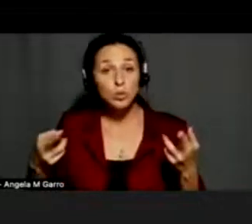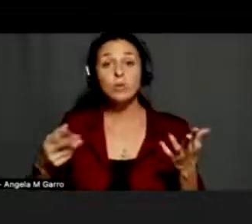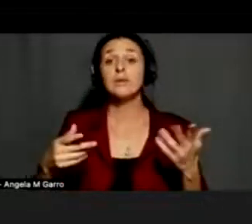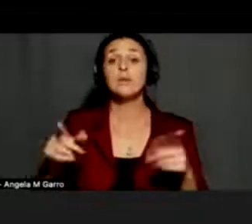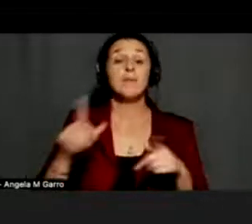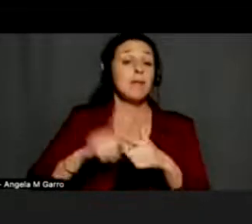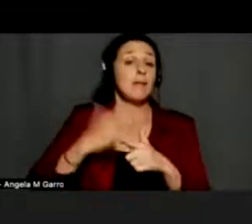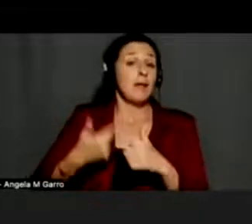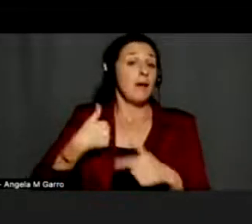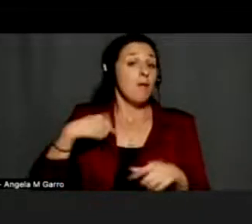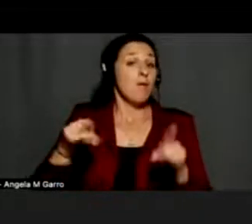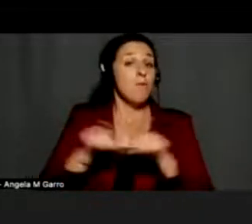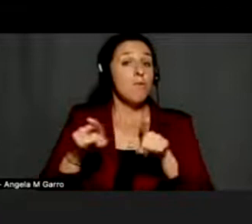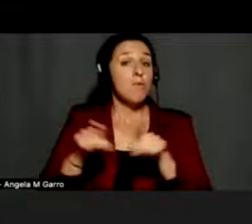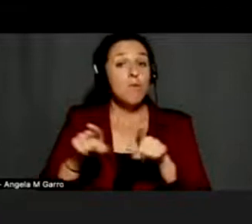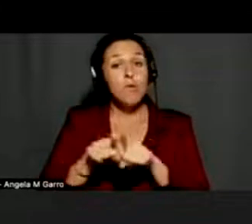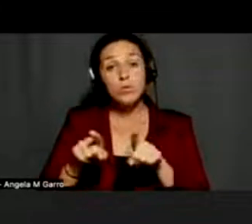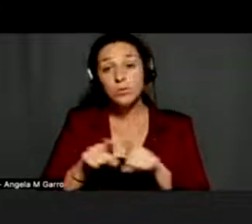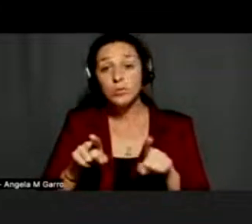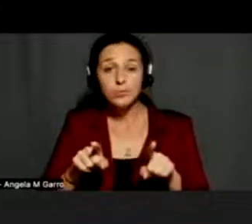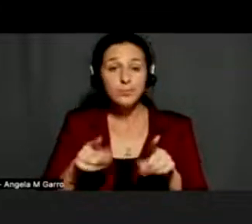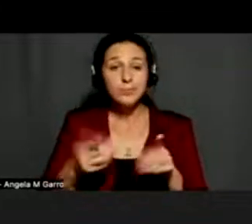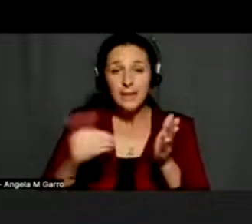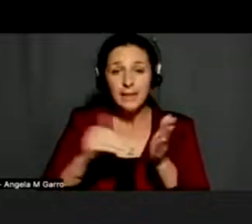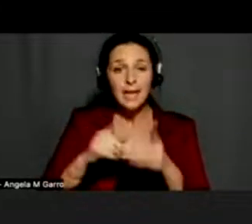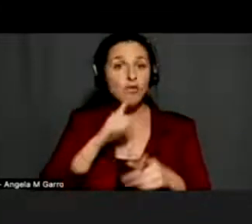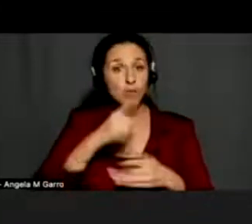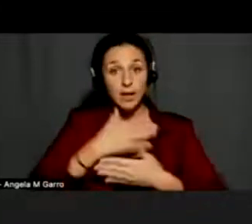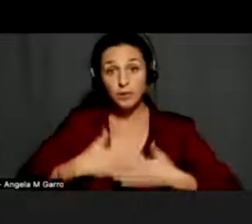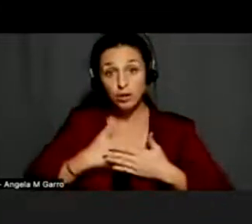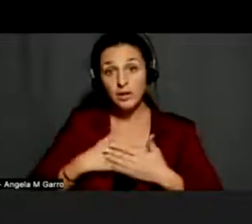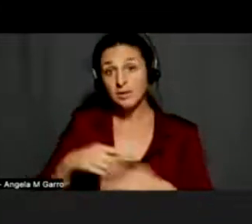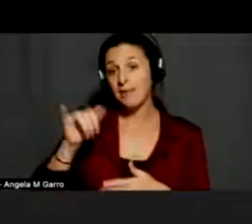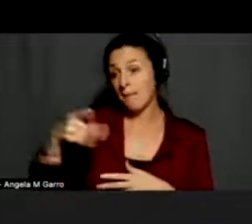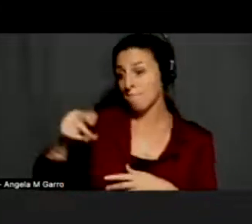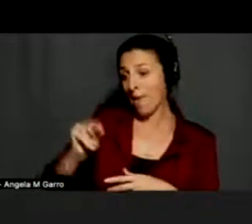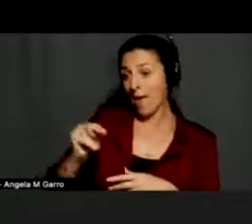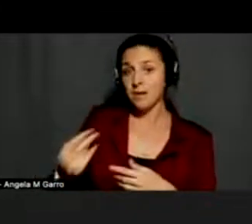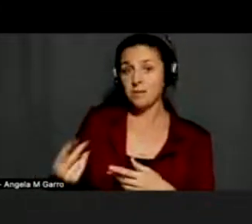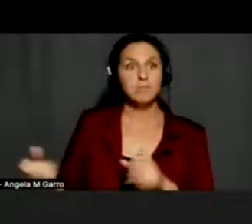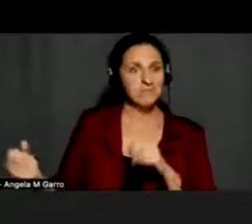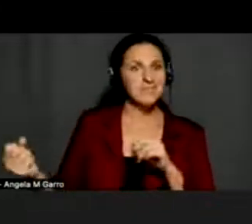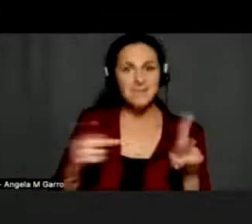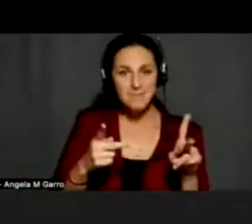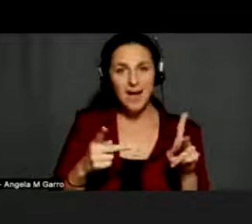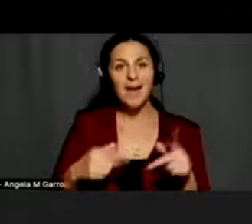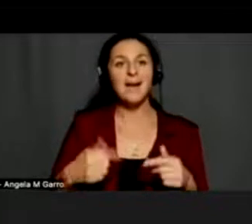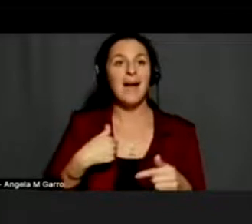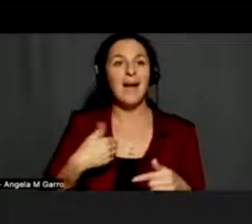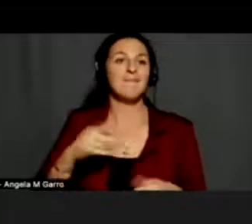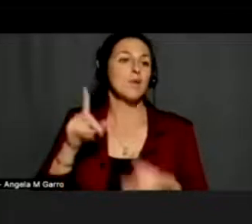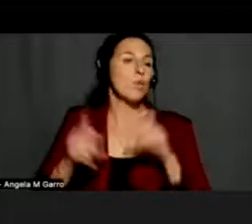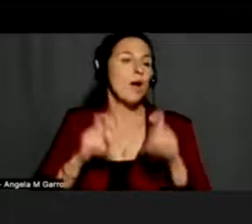I also, I'm again very appreciative that PAN is coming back, and I have a question